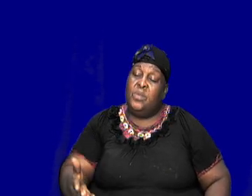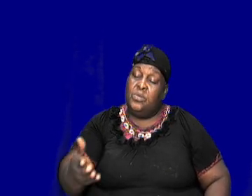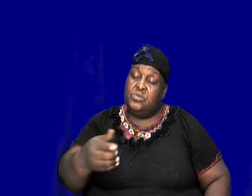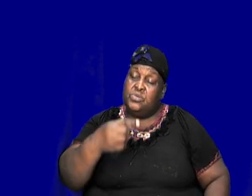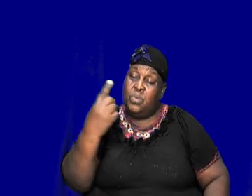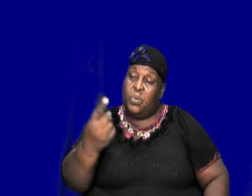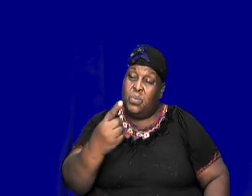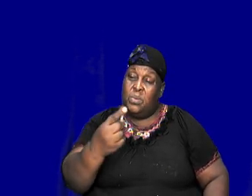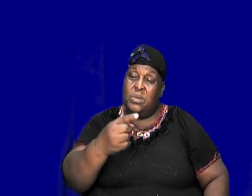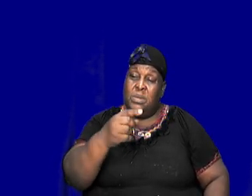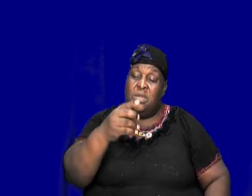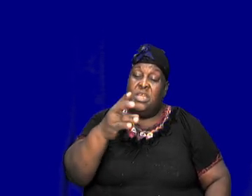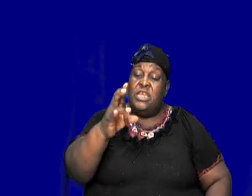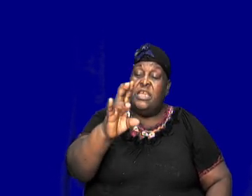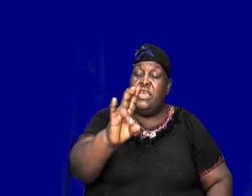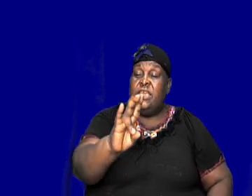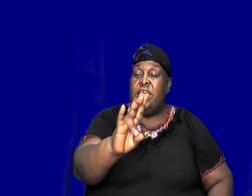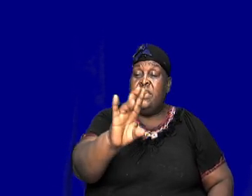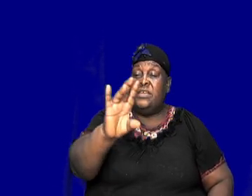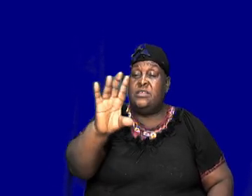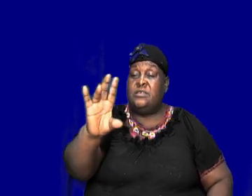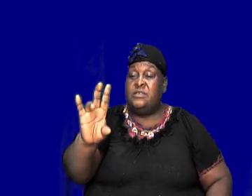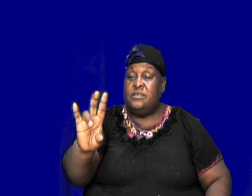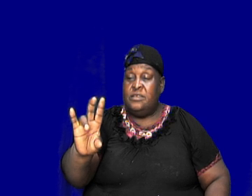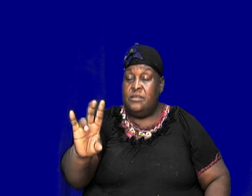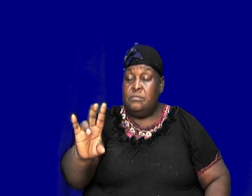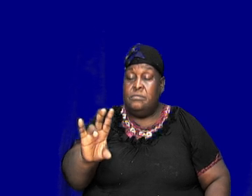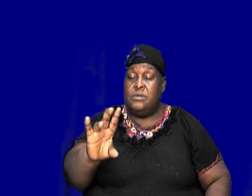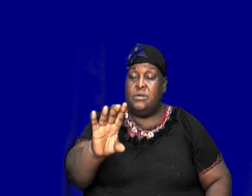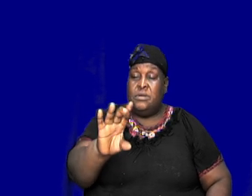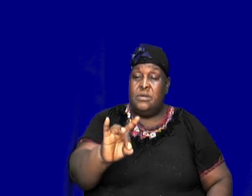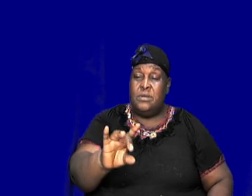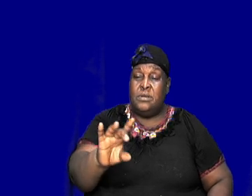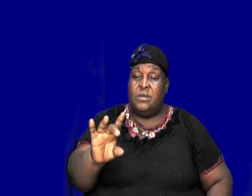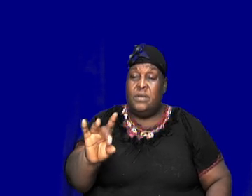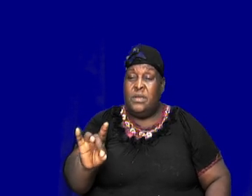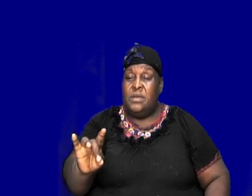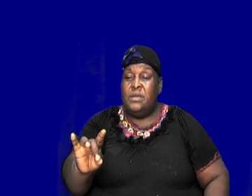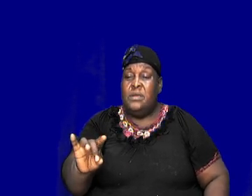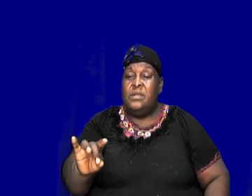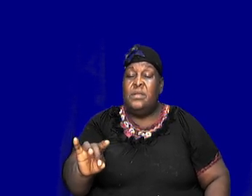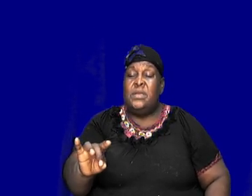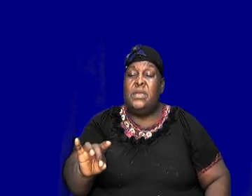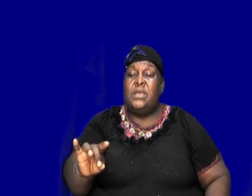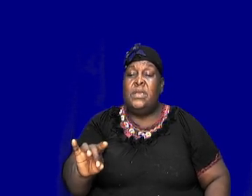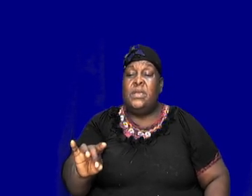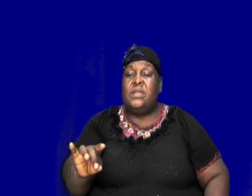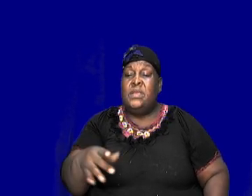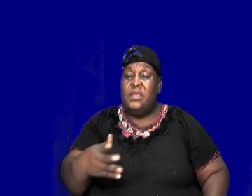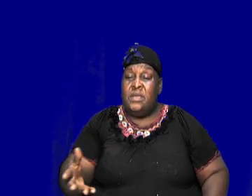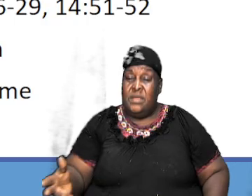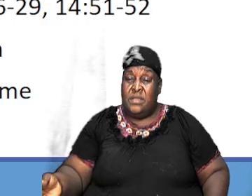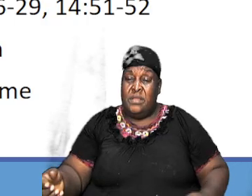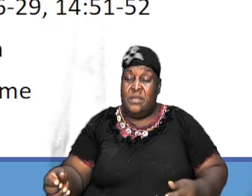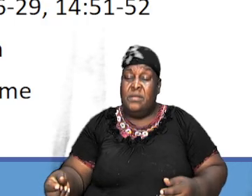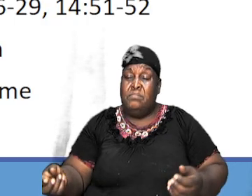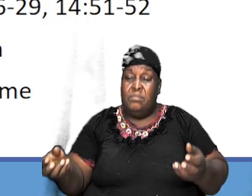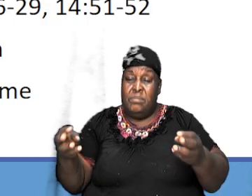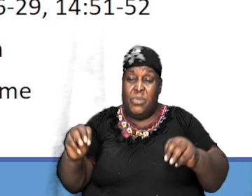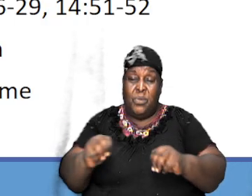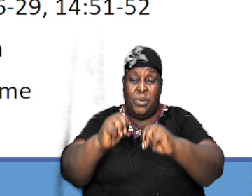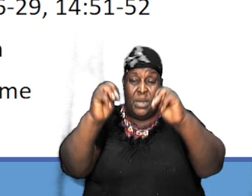about things that Jesus would have done, whether it be miracles that he would have performed, whether it be a